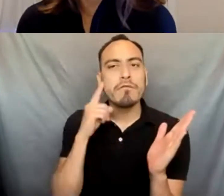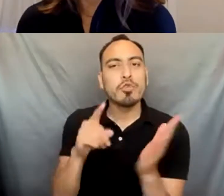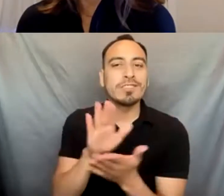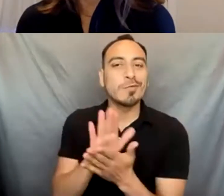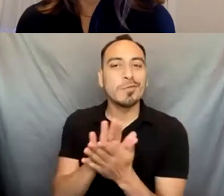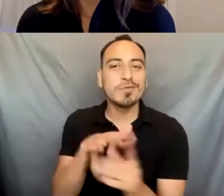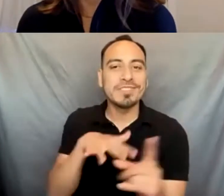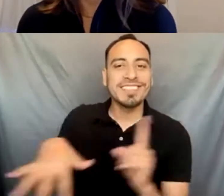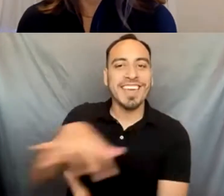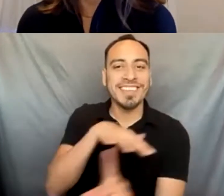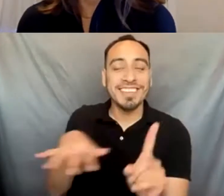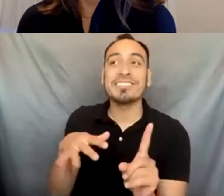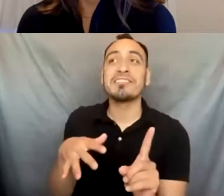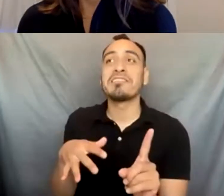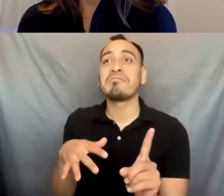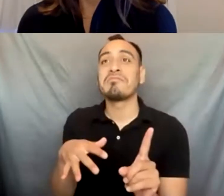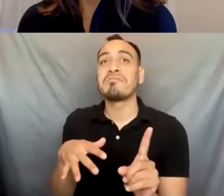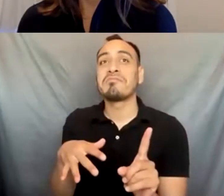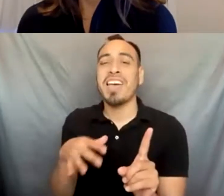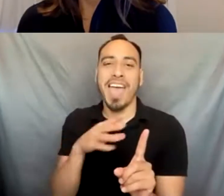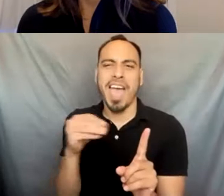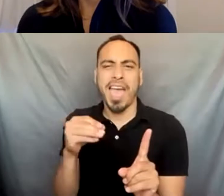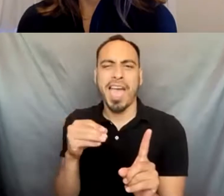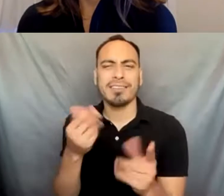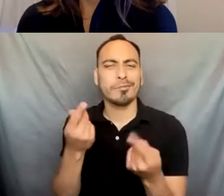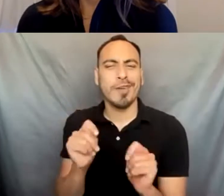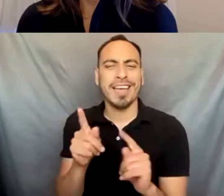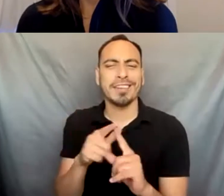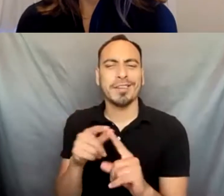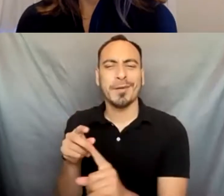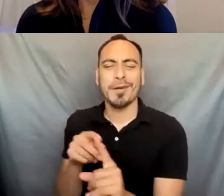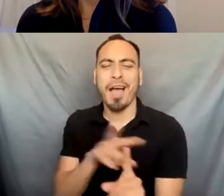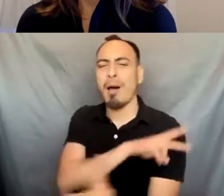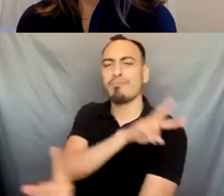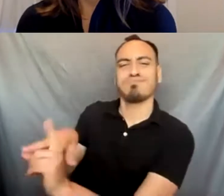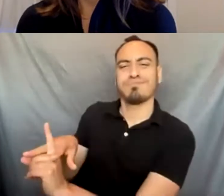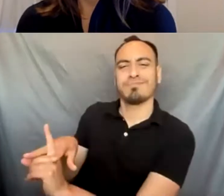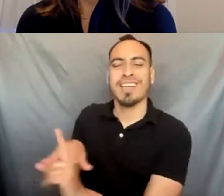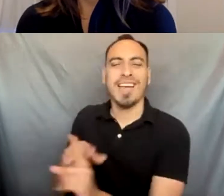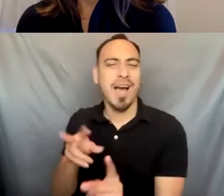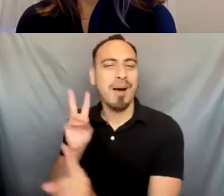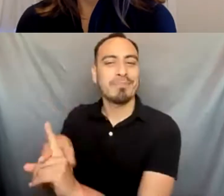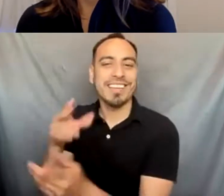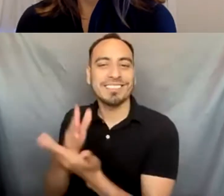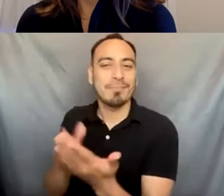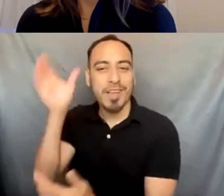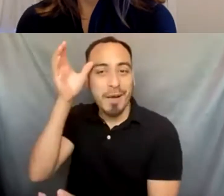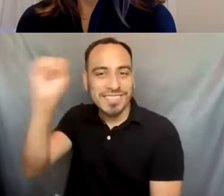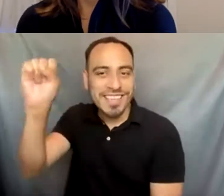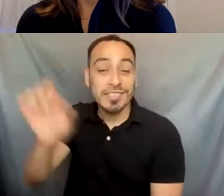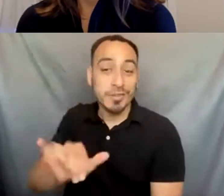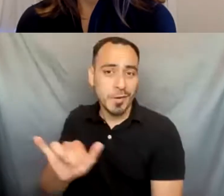settings, and probably just apply a little bit of common sense in terms of what we've learned over the past 16 months